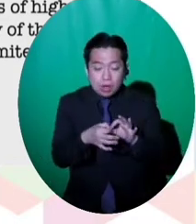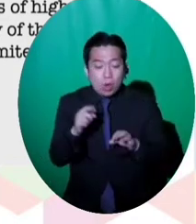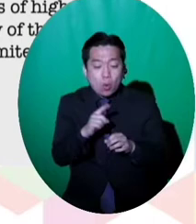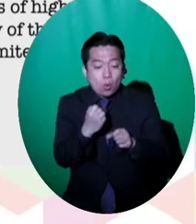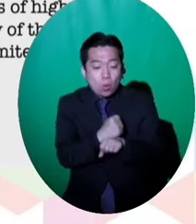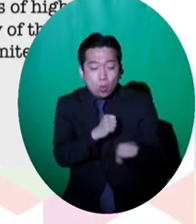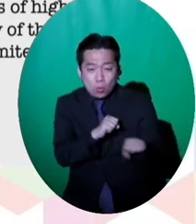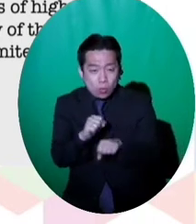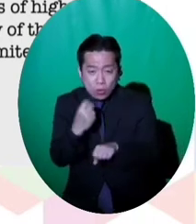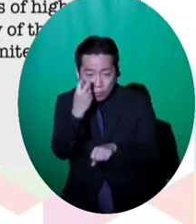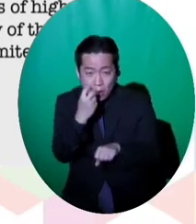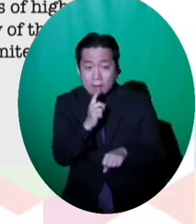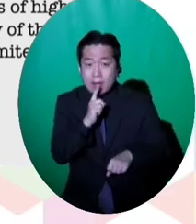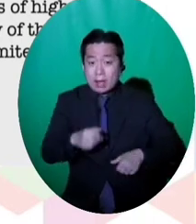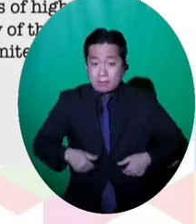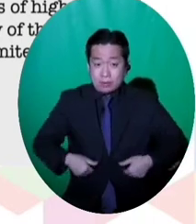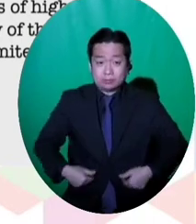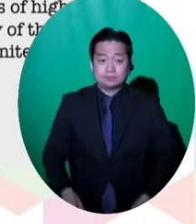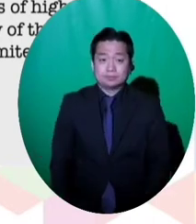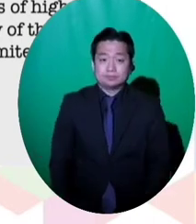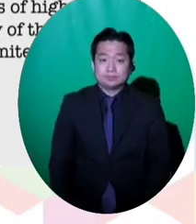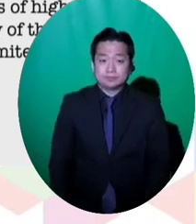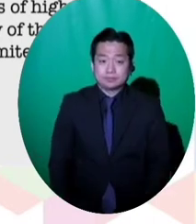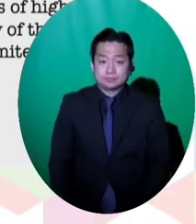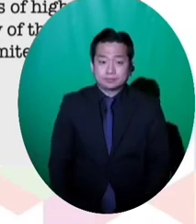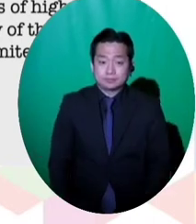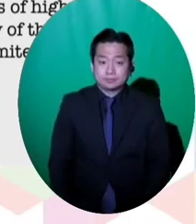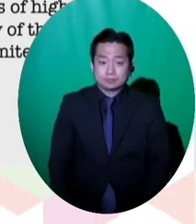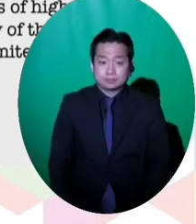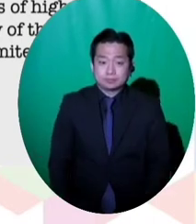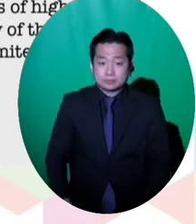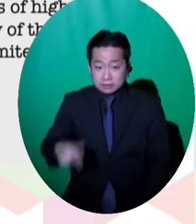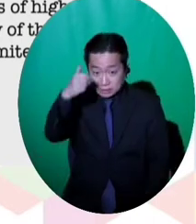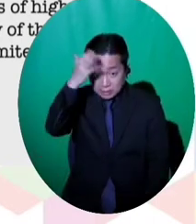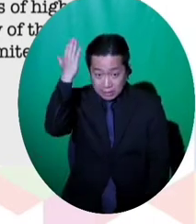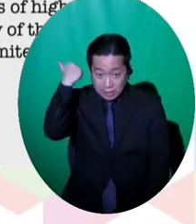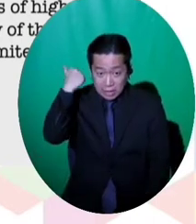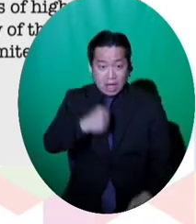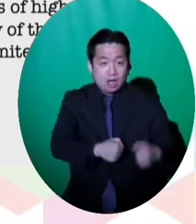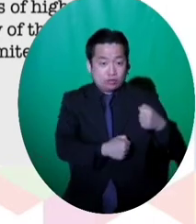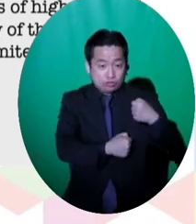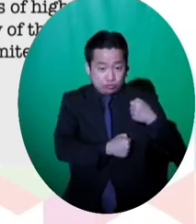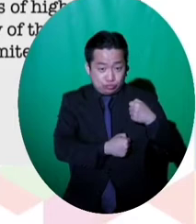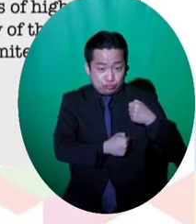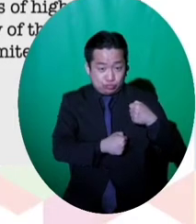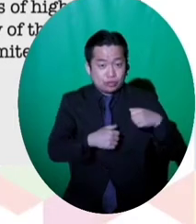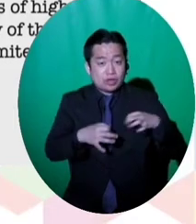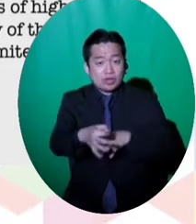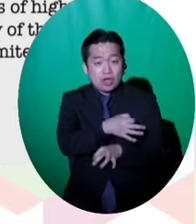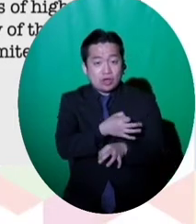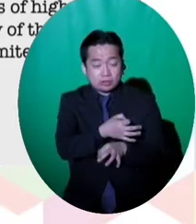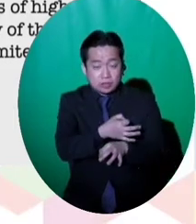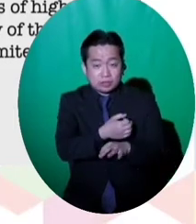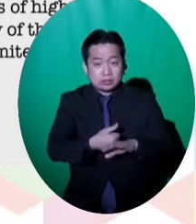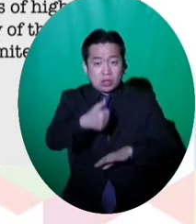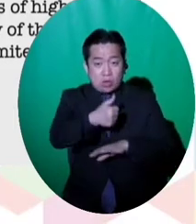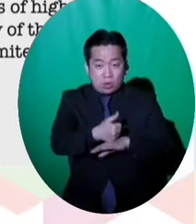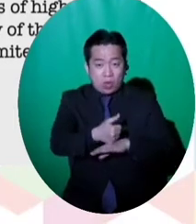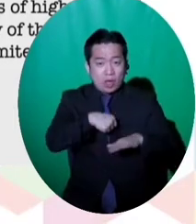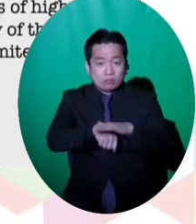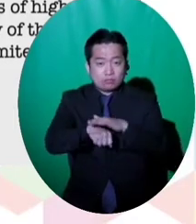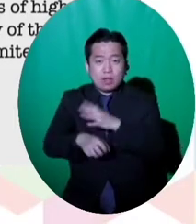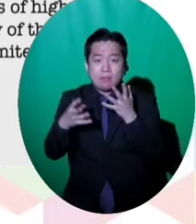high fertility pretty necessary for economic and military success. And many